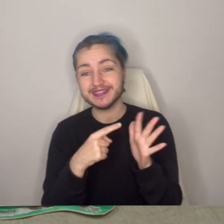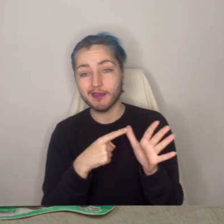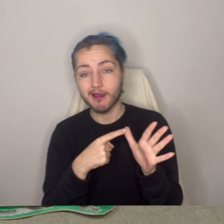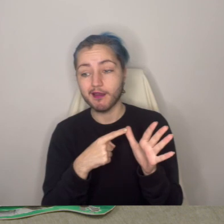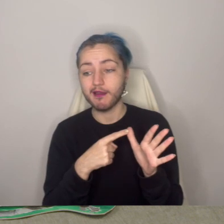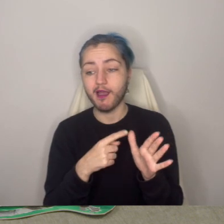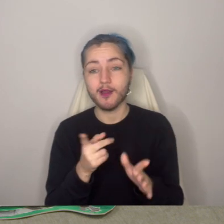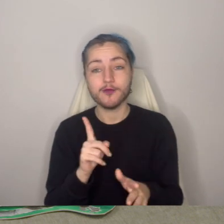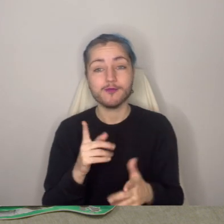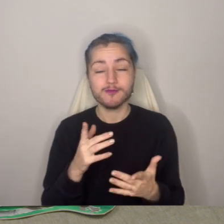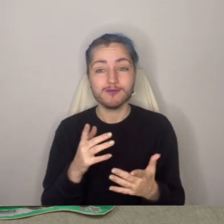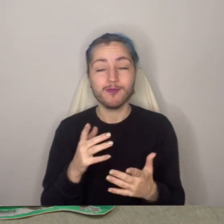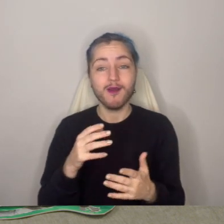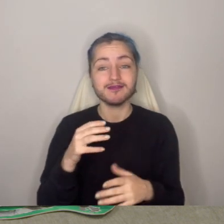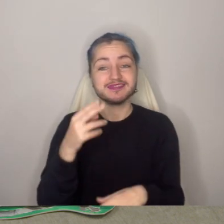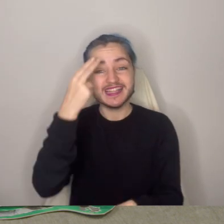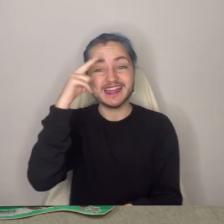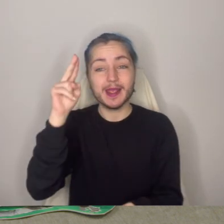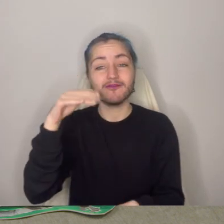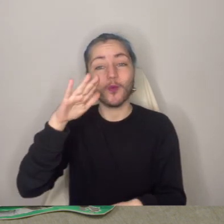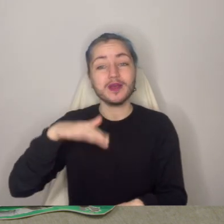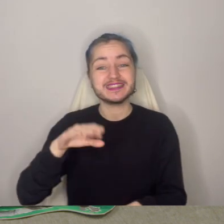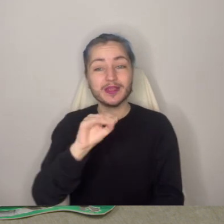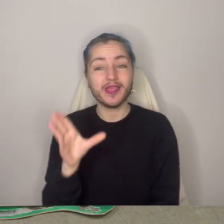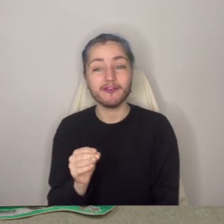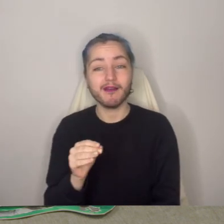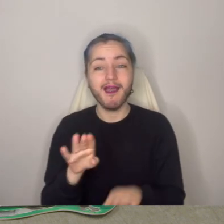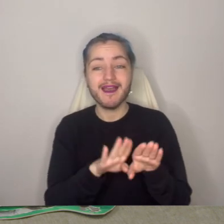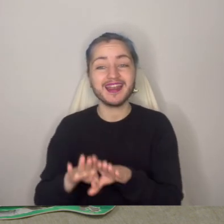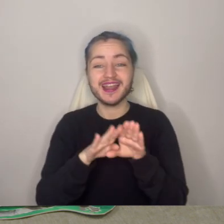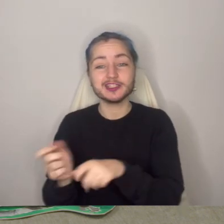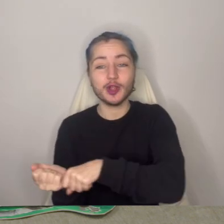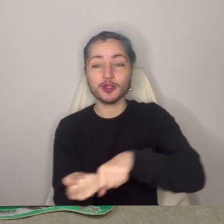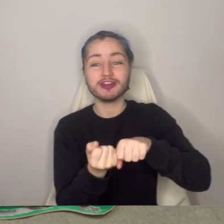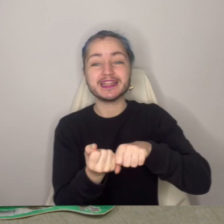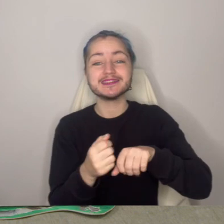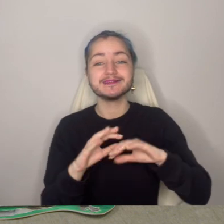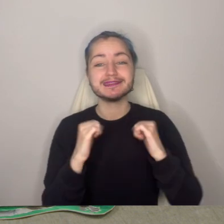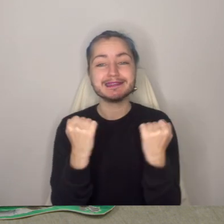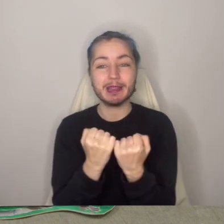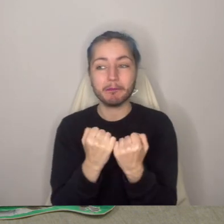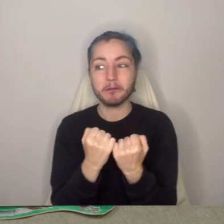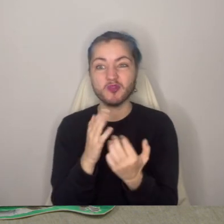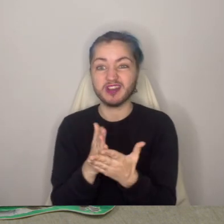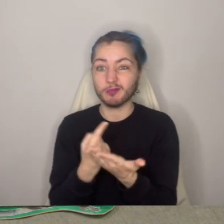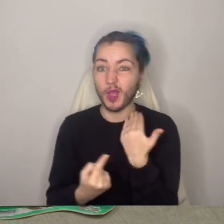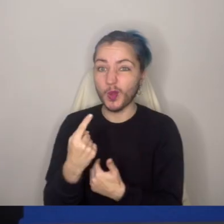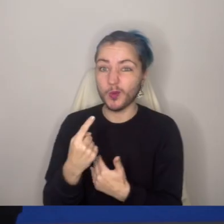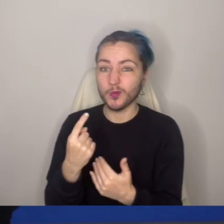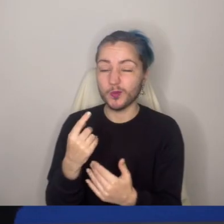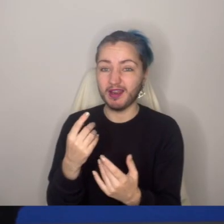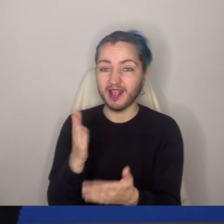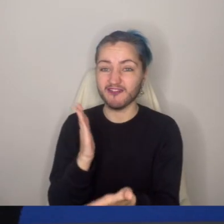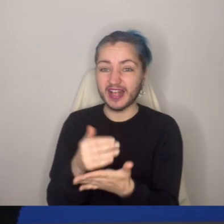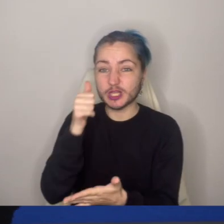Africa's national cricket team, and that's the only thing I know about cricket, so there you go.